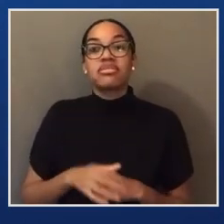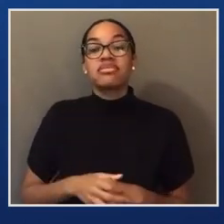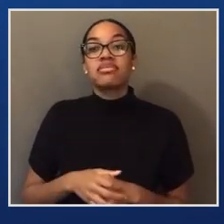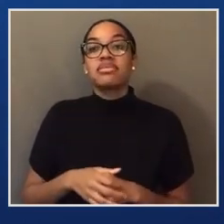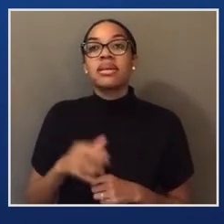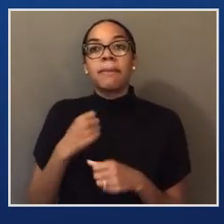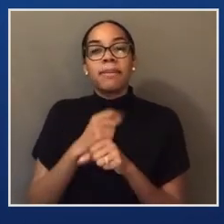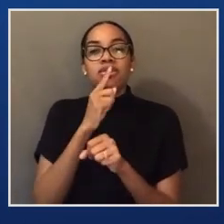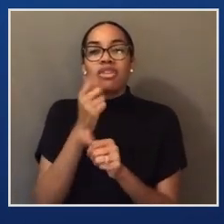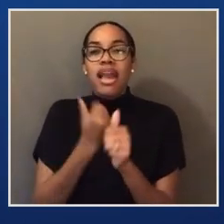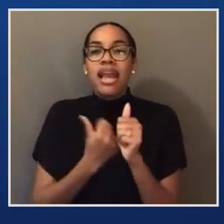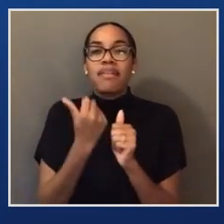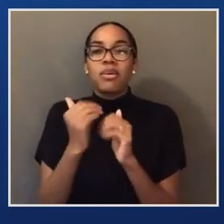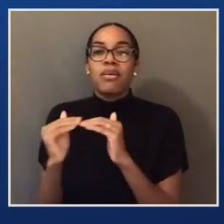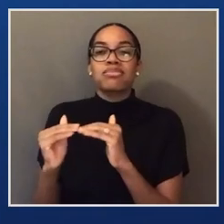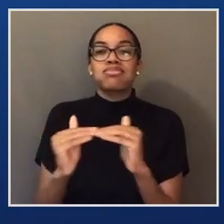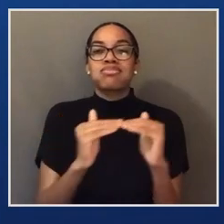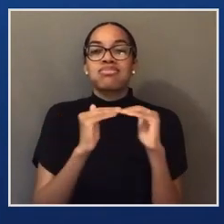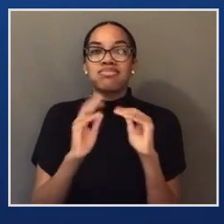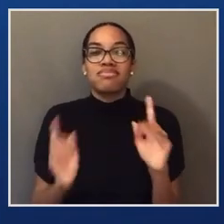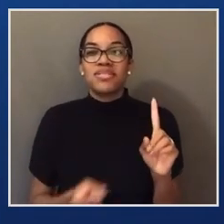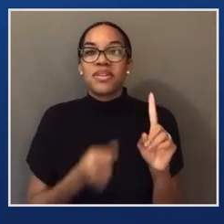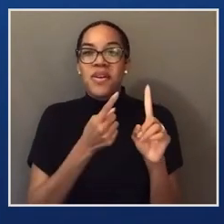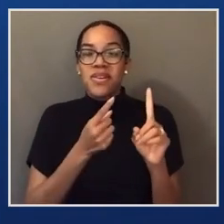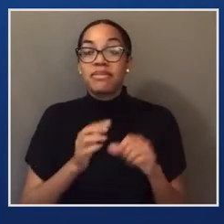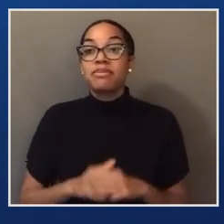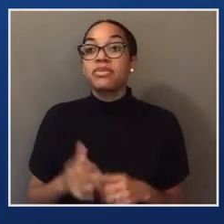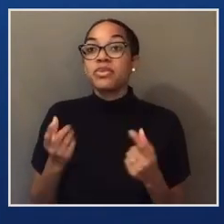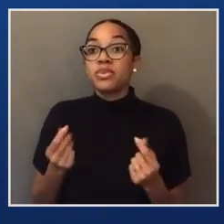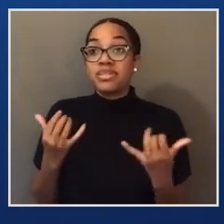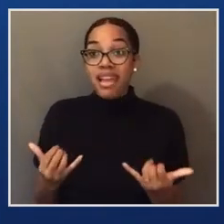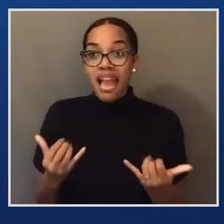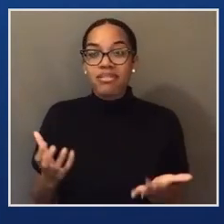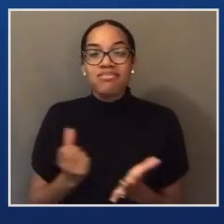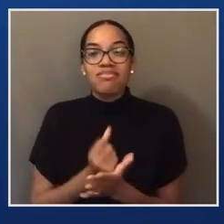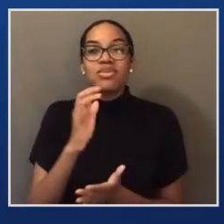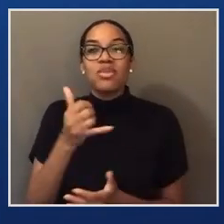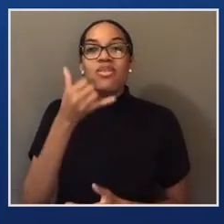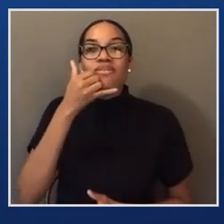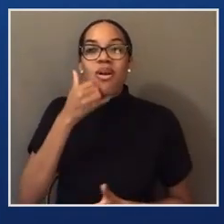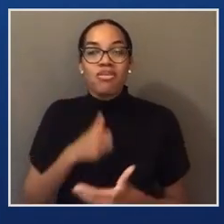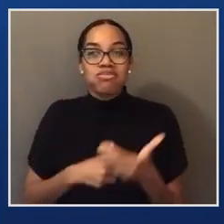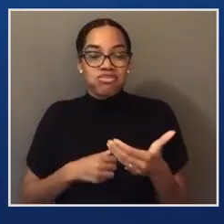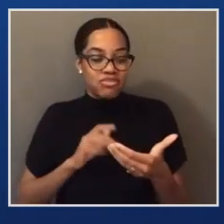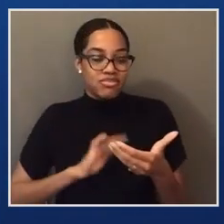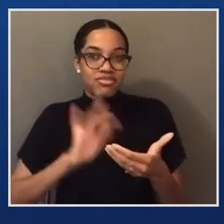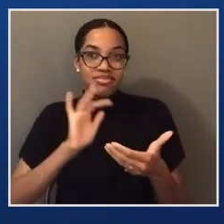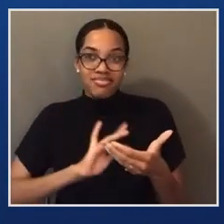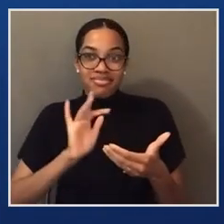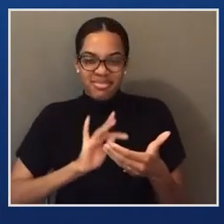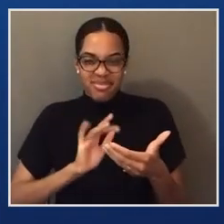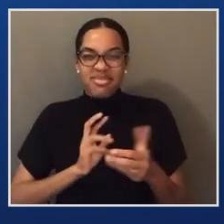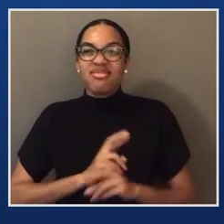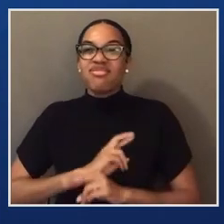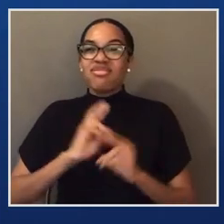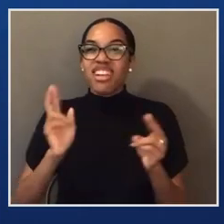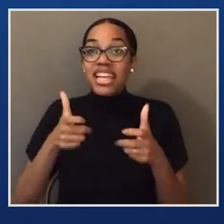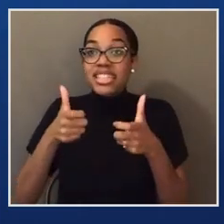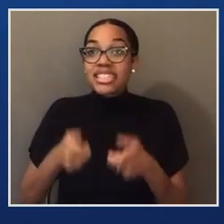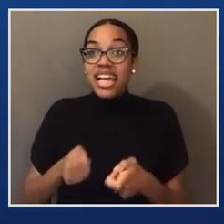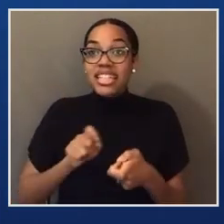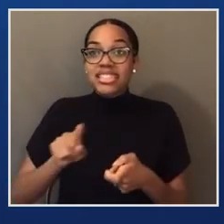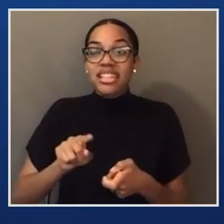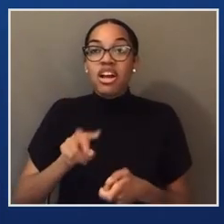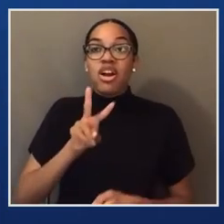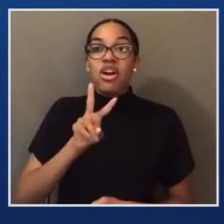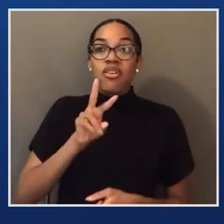out your phones and text Vote Joe to 30330. Again, that is Vote Joe